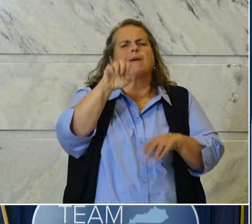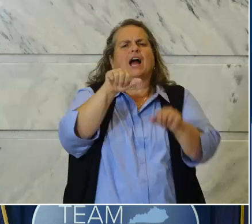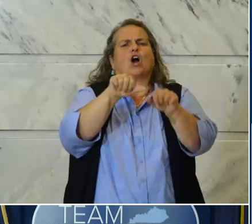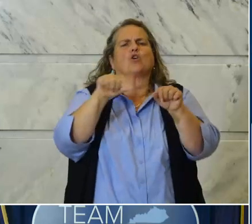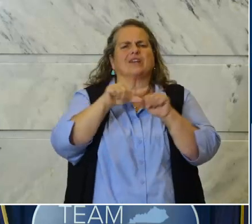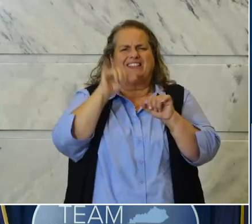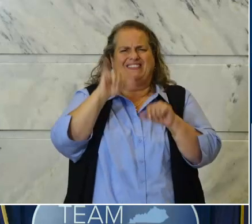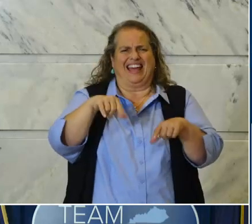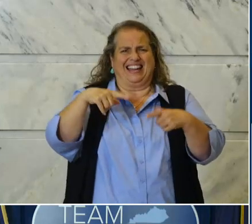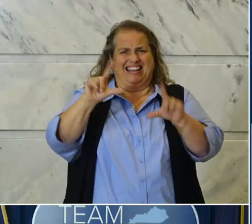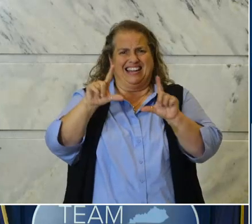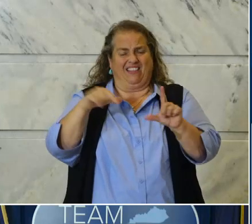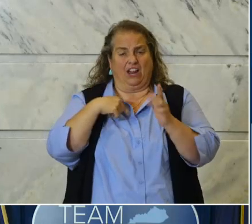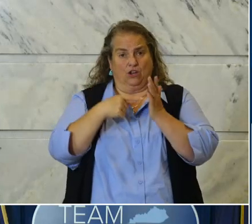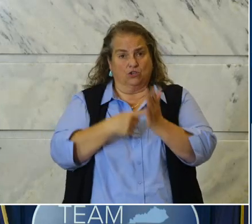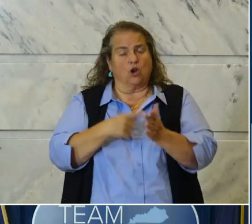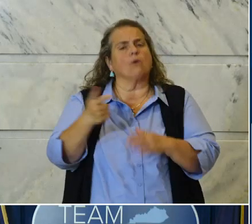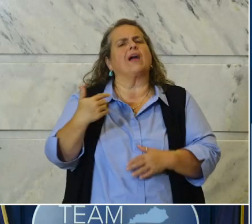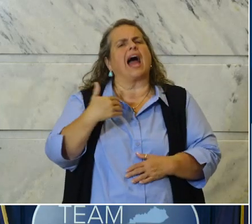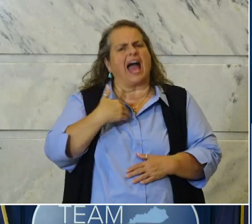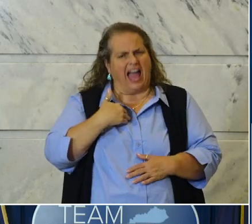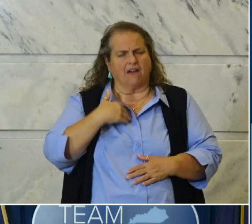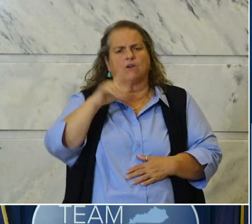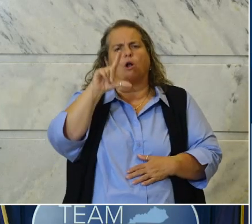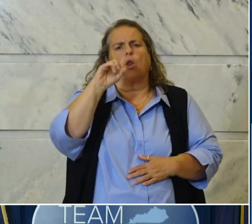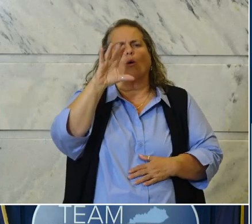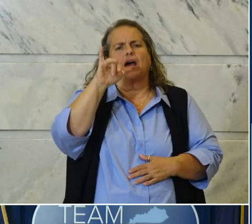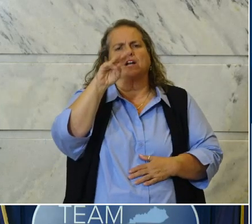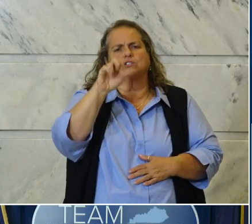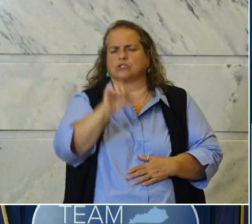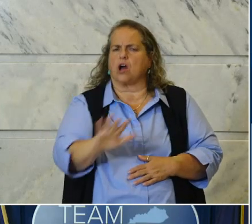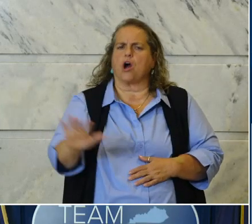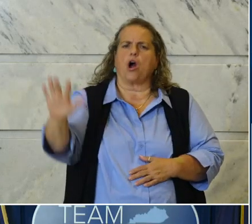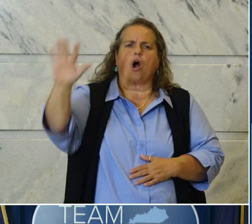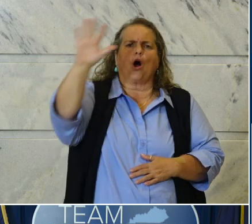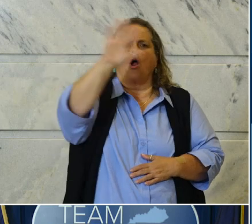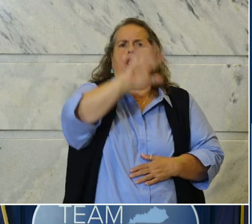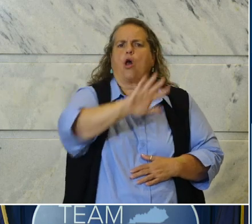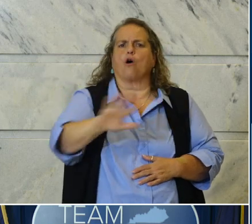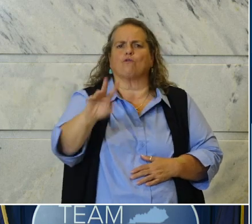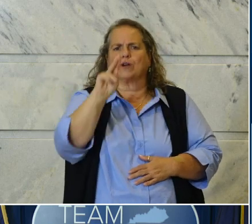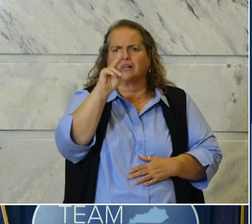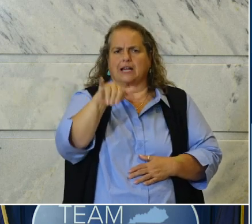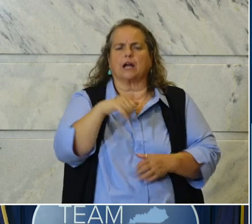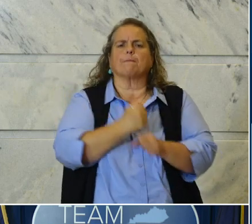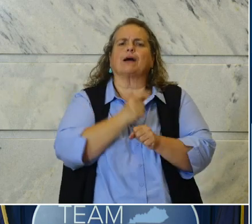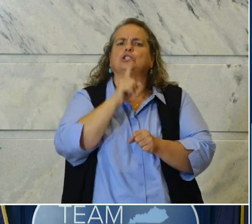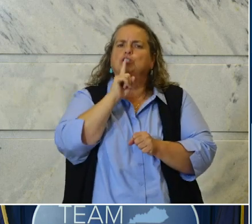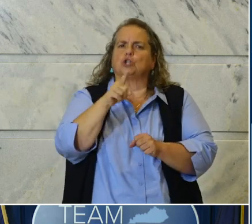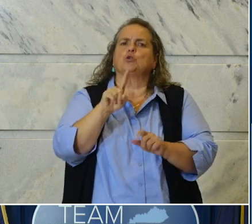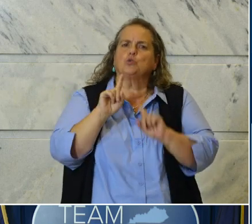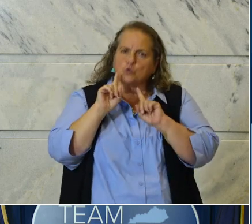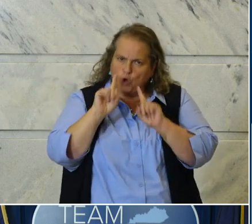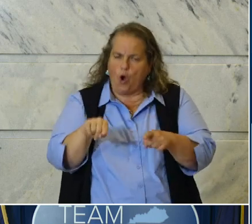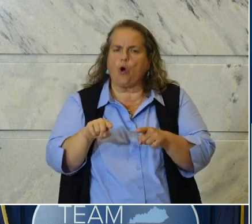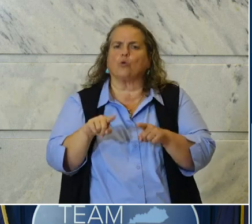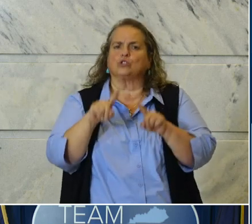there are locations all over Kentucky. Make sure that you go to